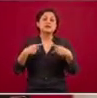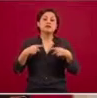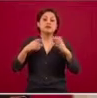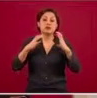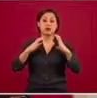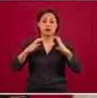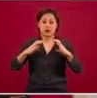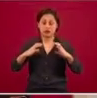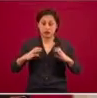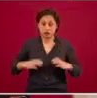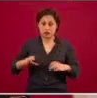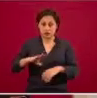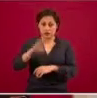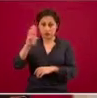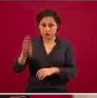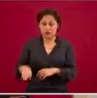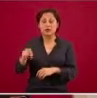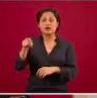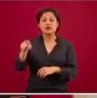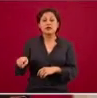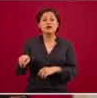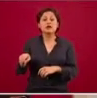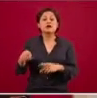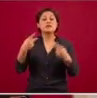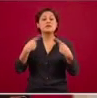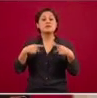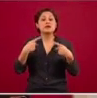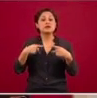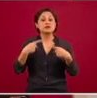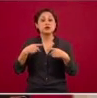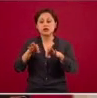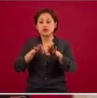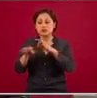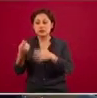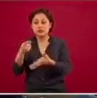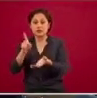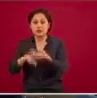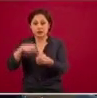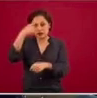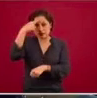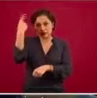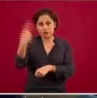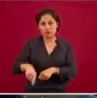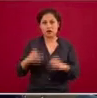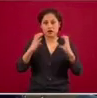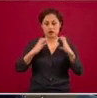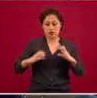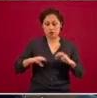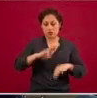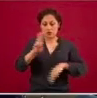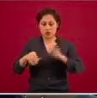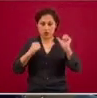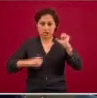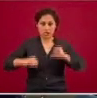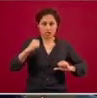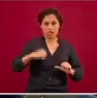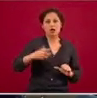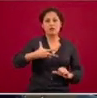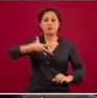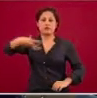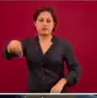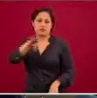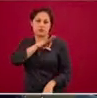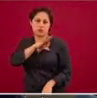And of course, originally we had thought about cremation because dead bodies could be a source of disease, but